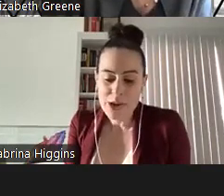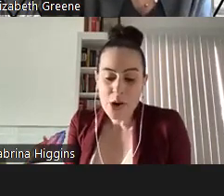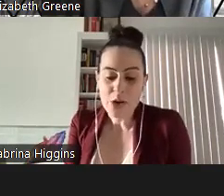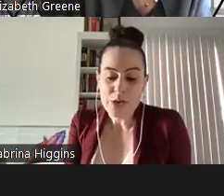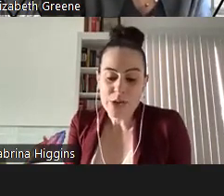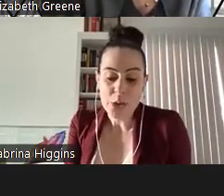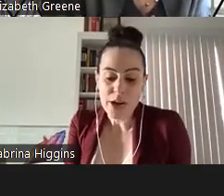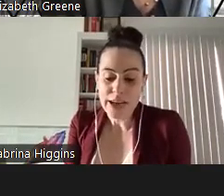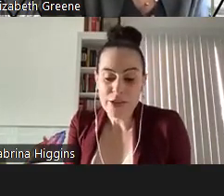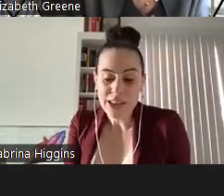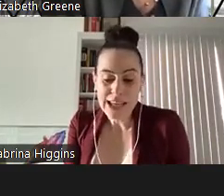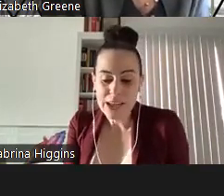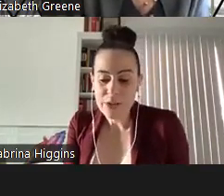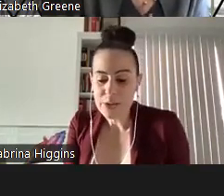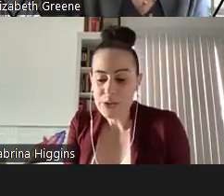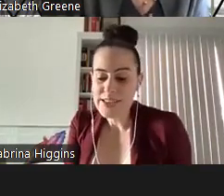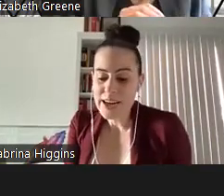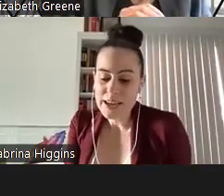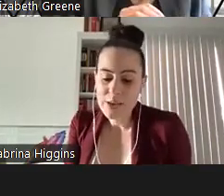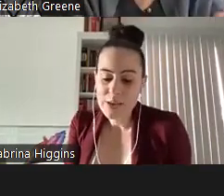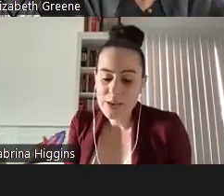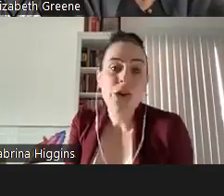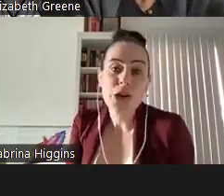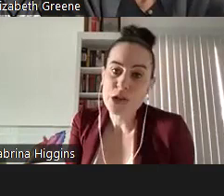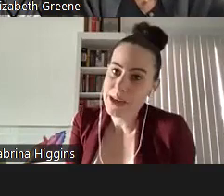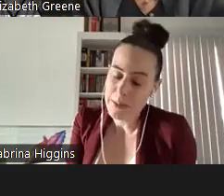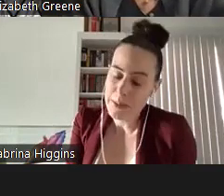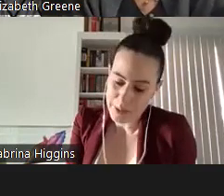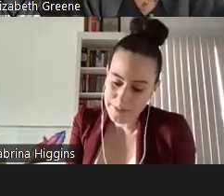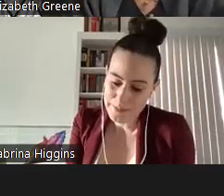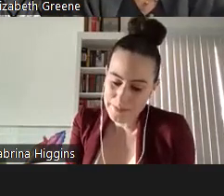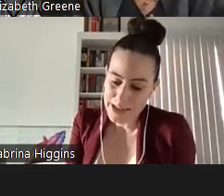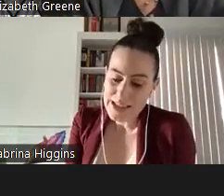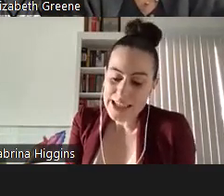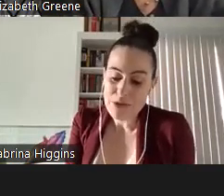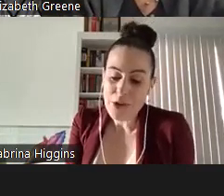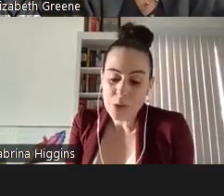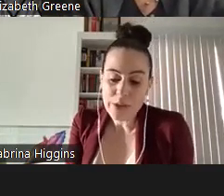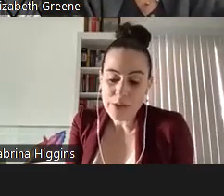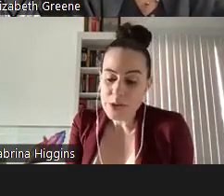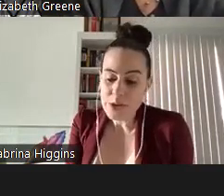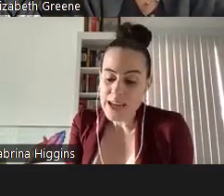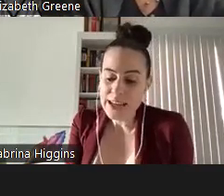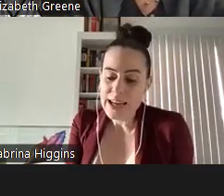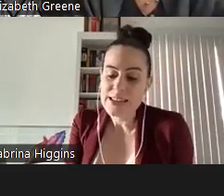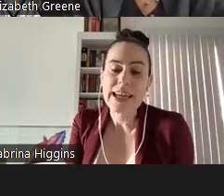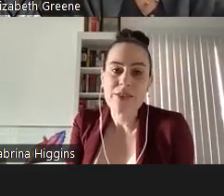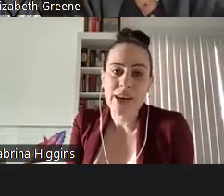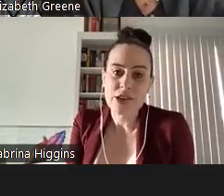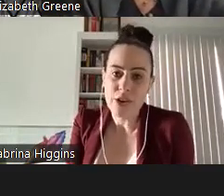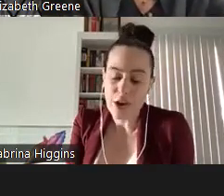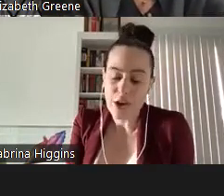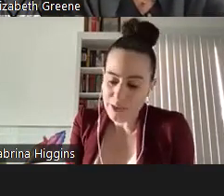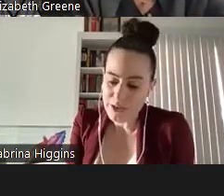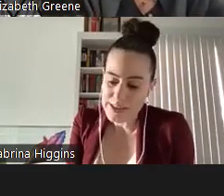time, or those of you who are not yet affiliated with the local society, we encourage you to become a member, to get involved with the local society, and to take